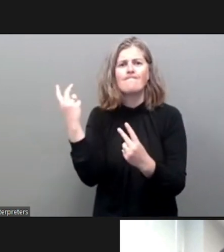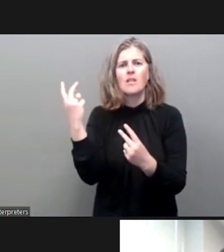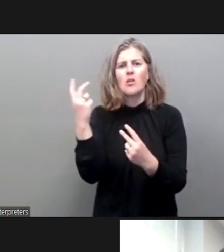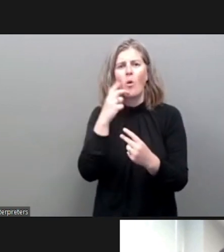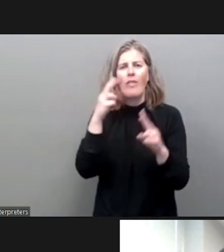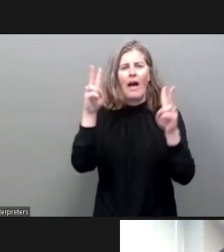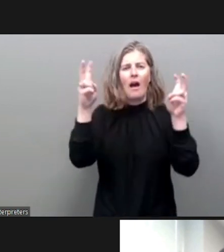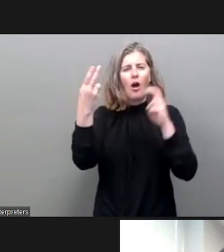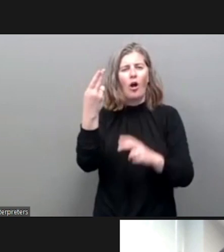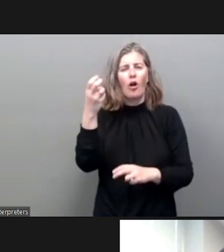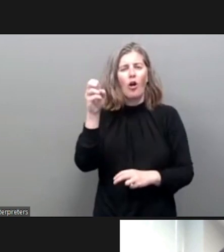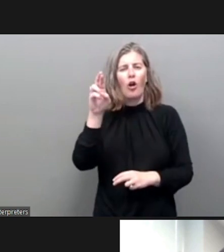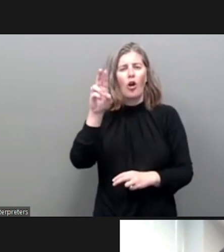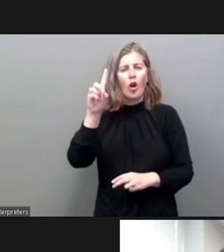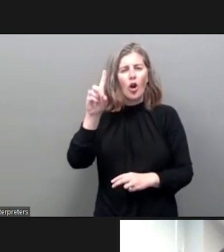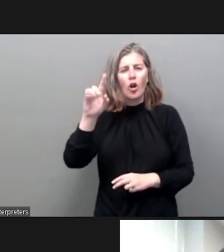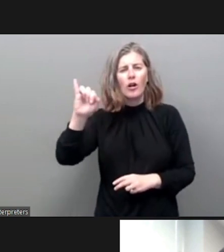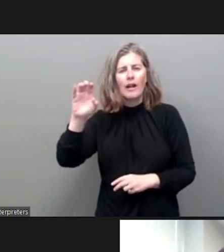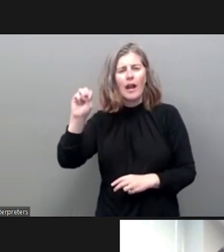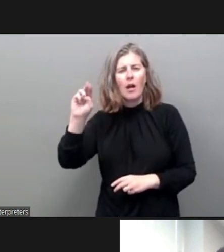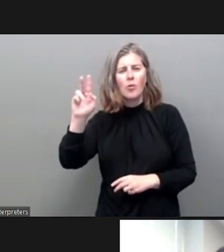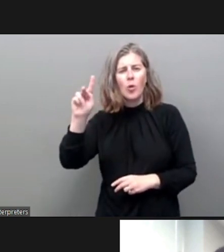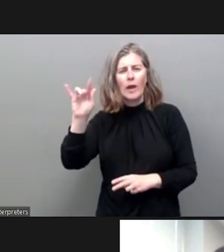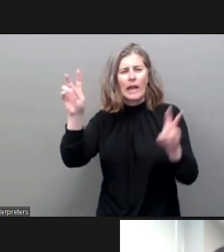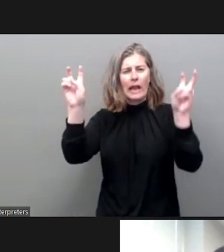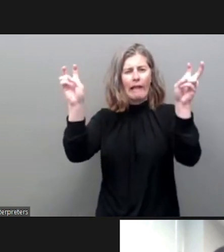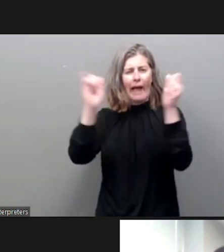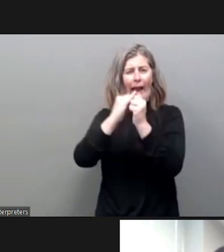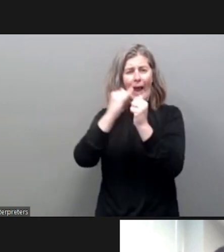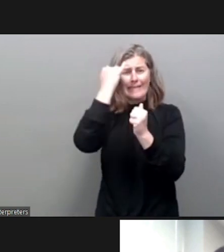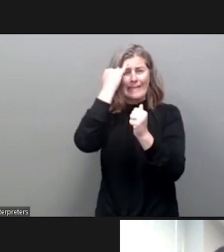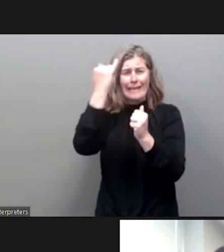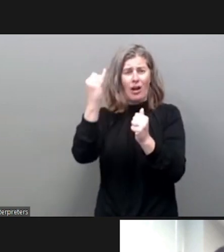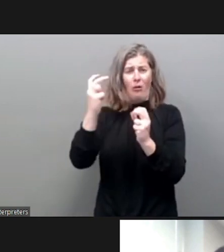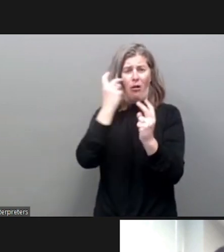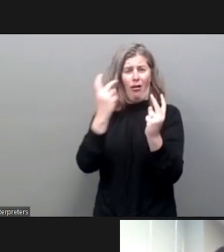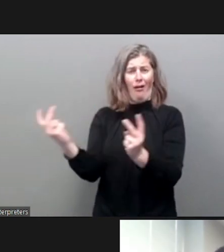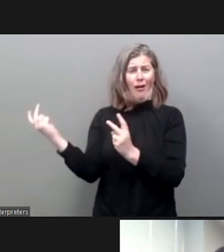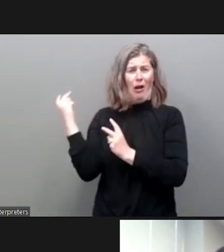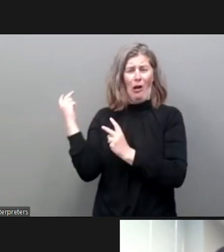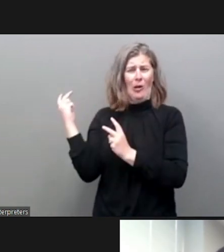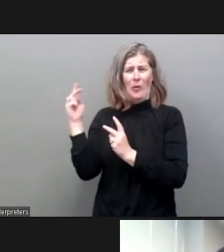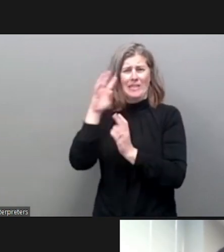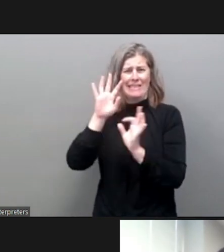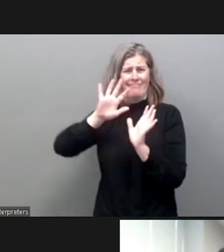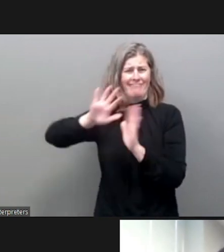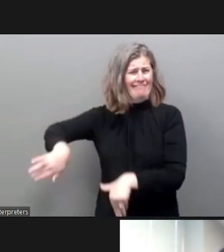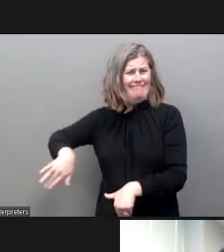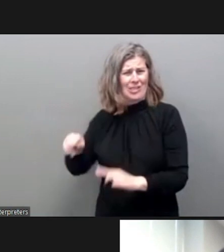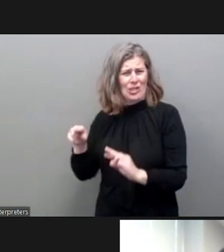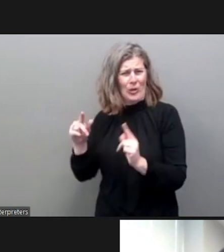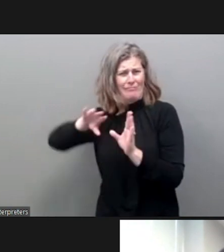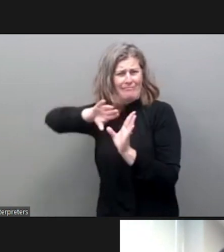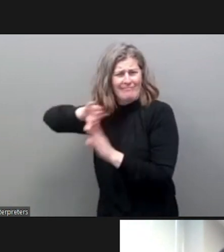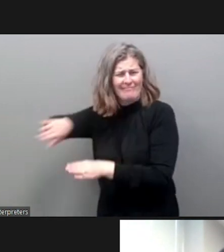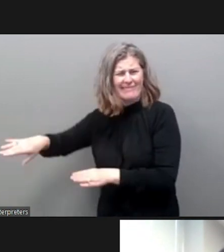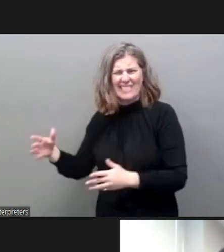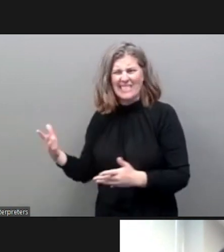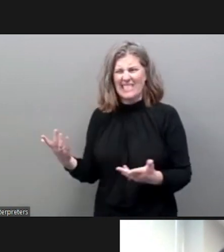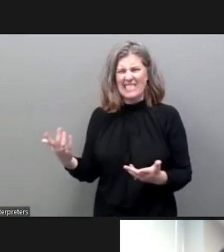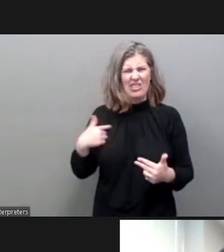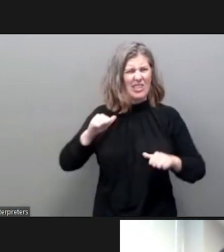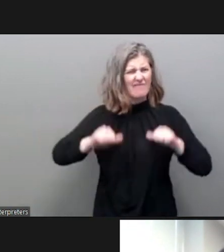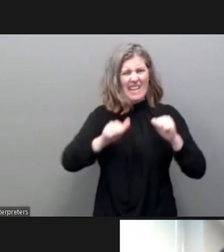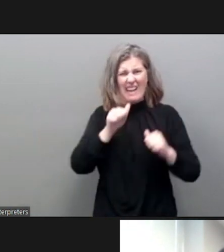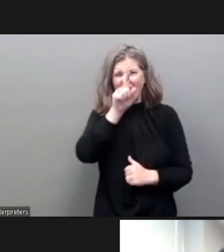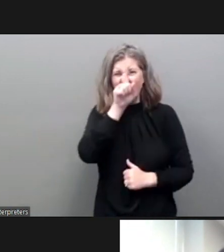immunity that everybody used to talk about and abandoned, I think earlier this year, we're just not really